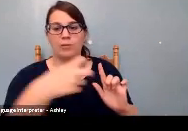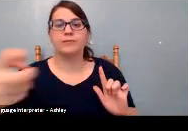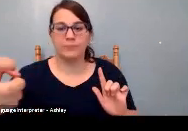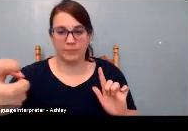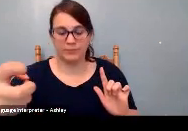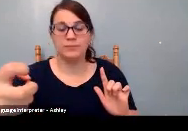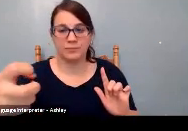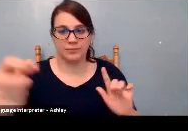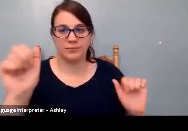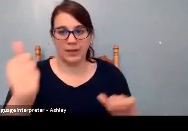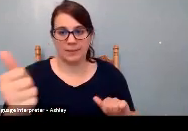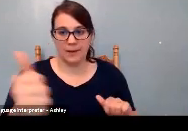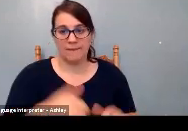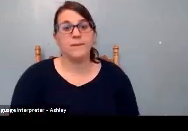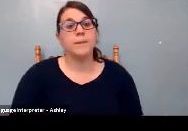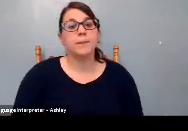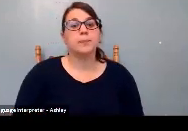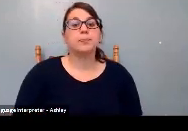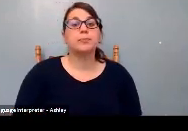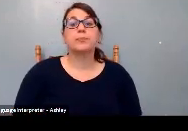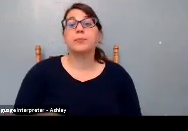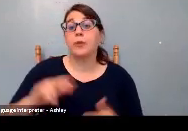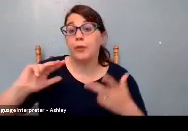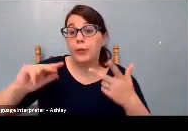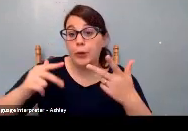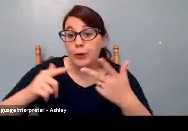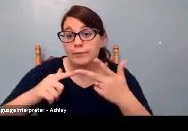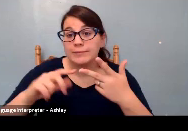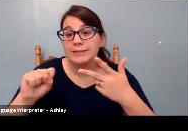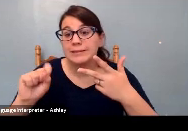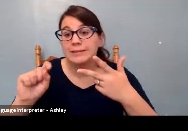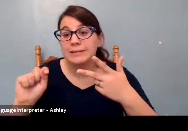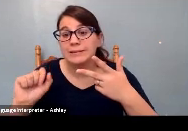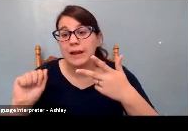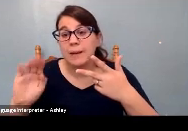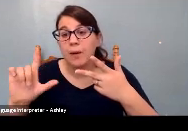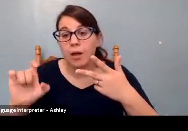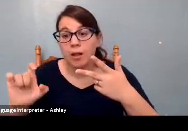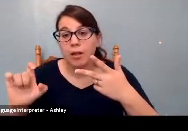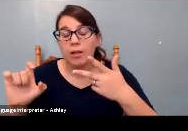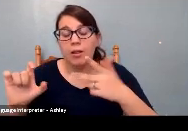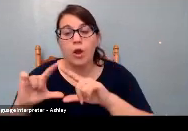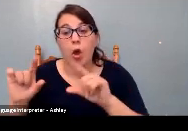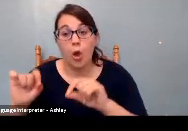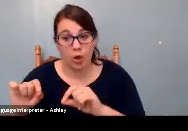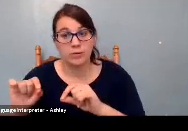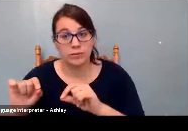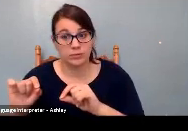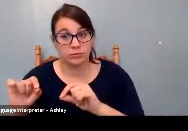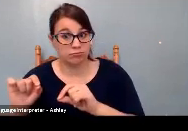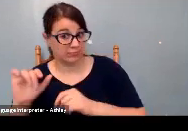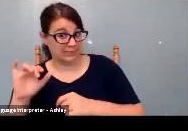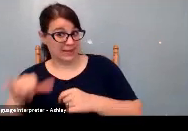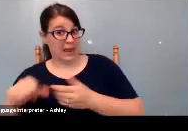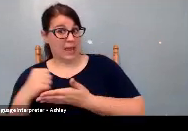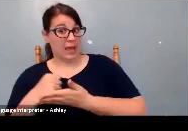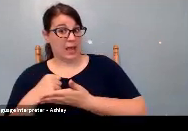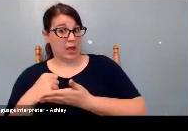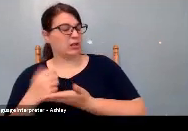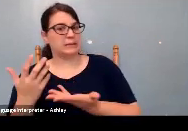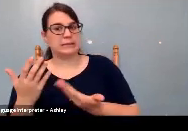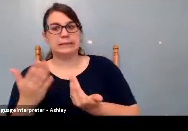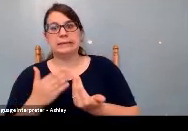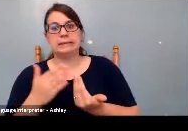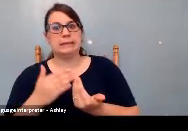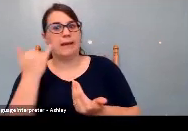make withdrawals is the stable card. They are very convenient for the individual that plans to use the monies more